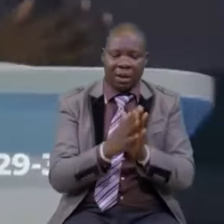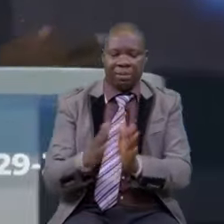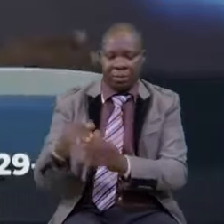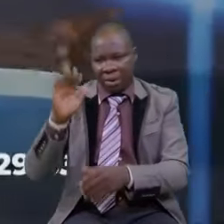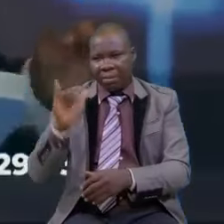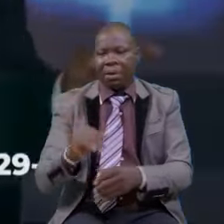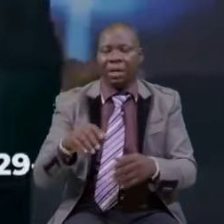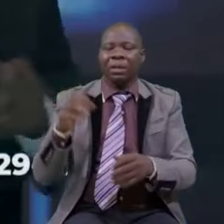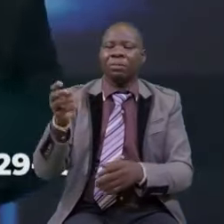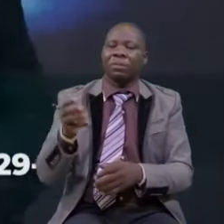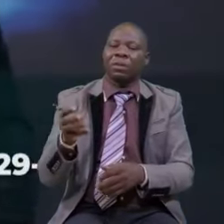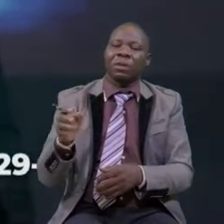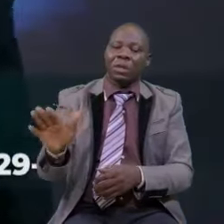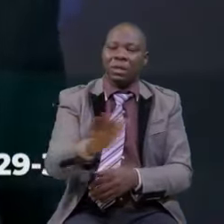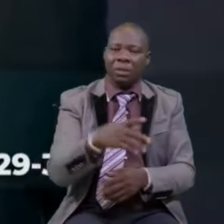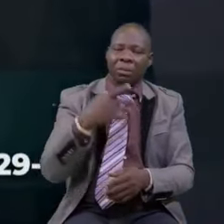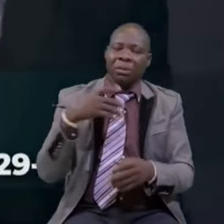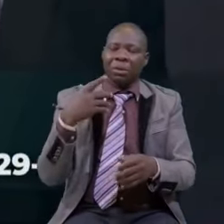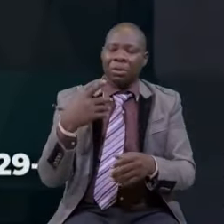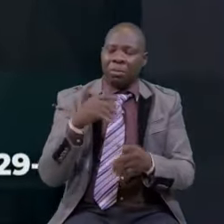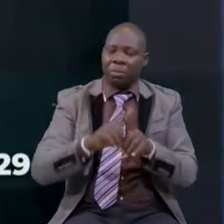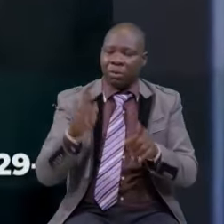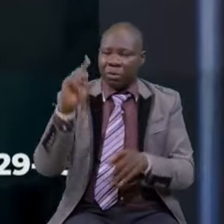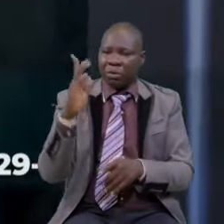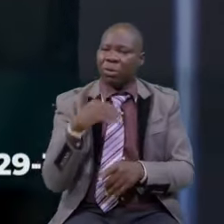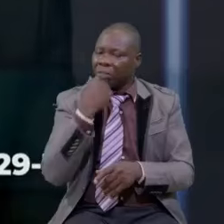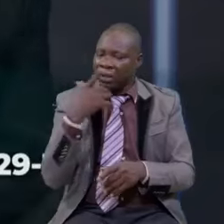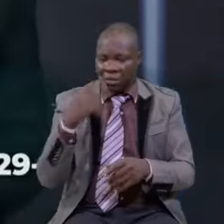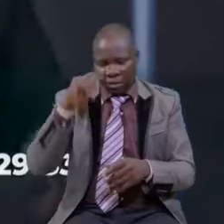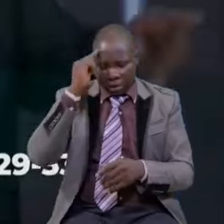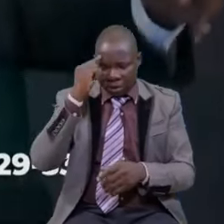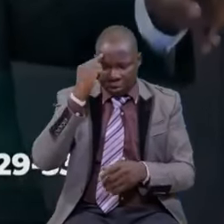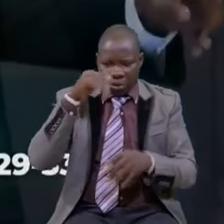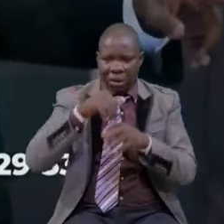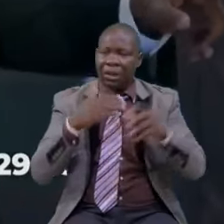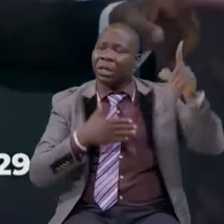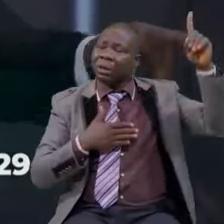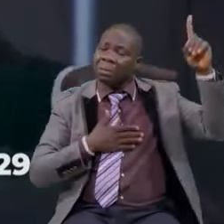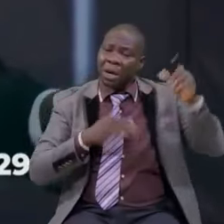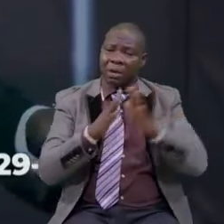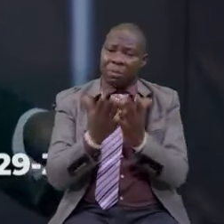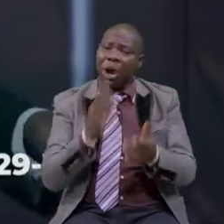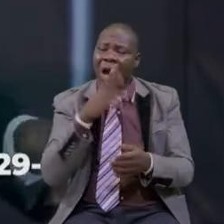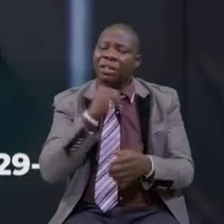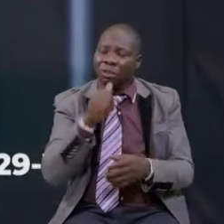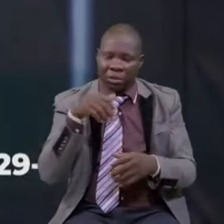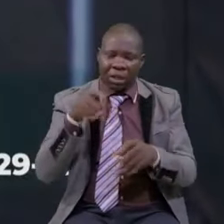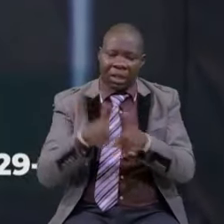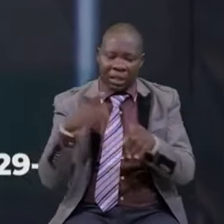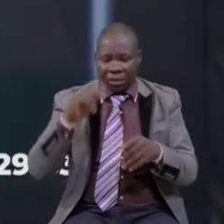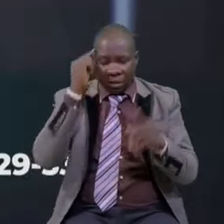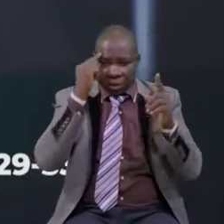says, the thoughts in my book, they are not like the thoughts in the books of men. They